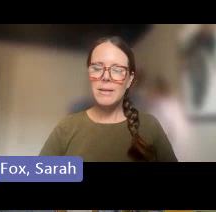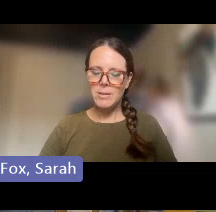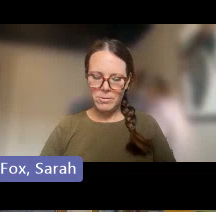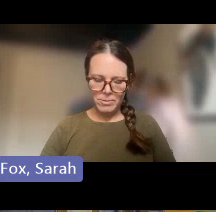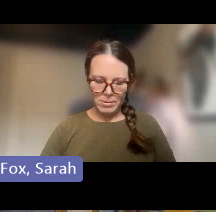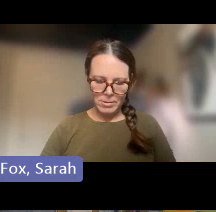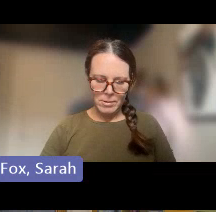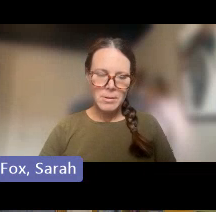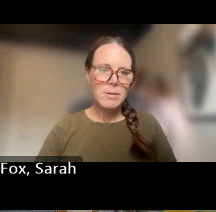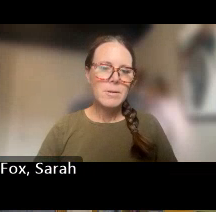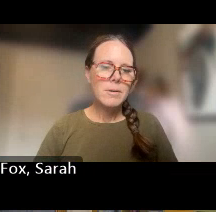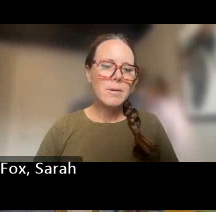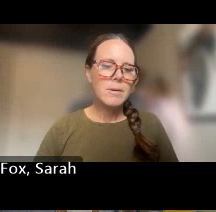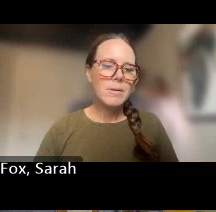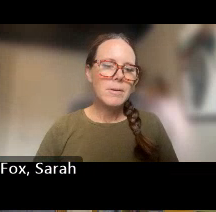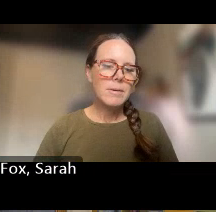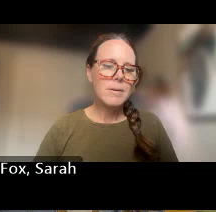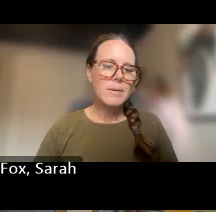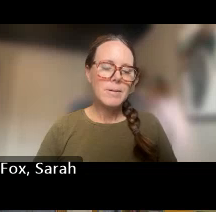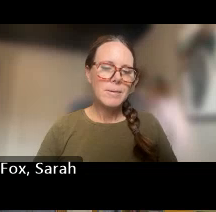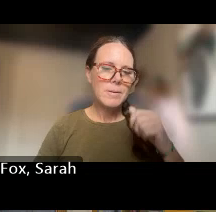Okay, thank you.